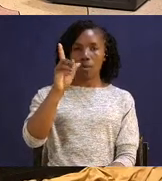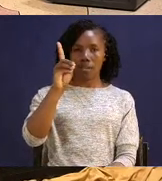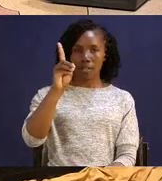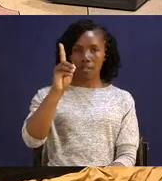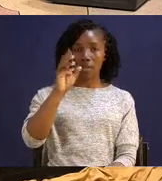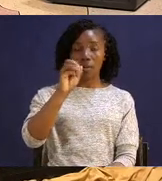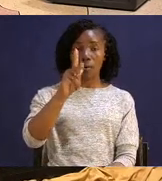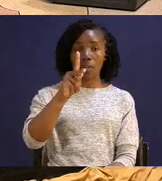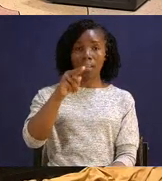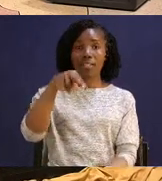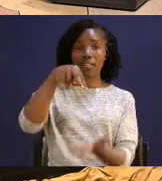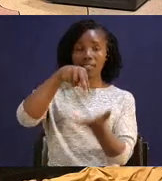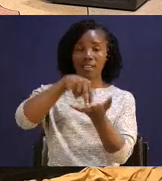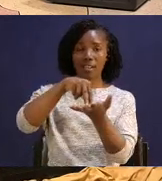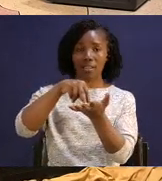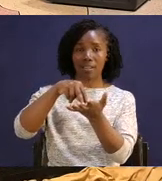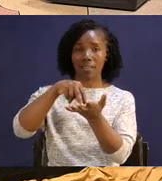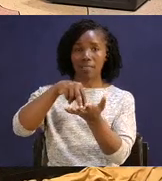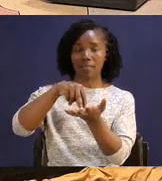Ronald, stand with me here.